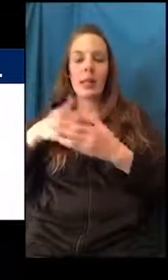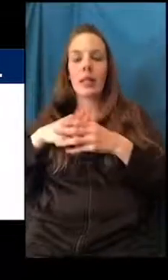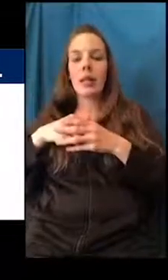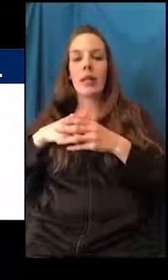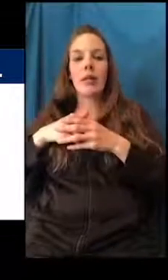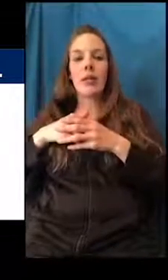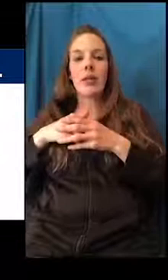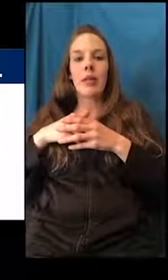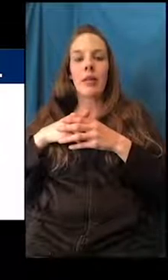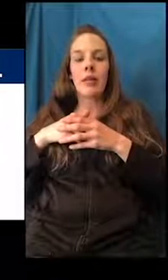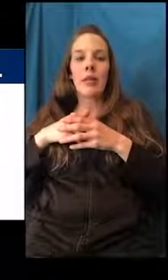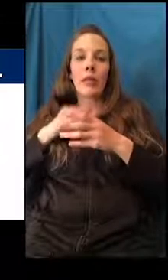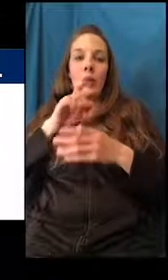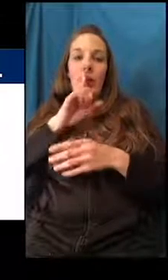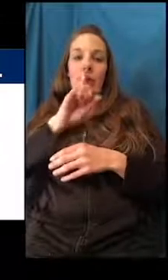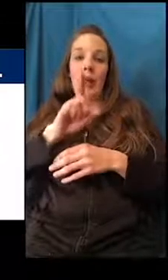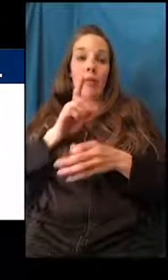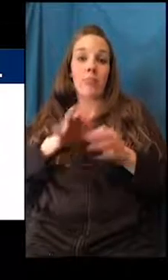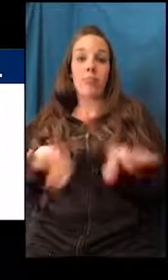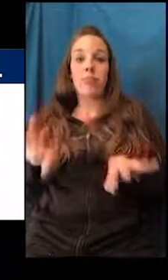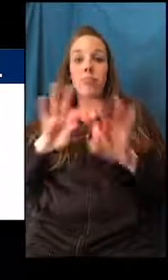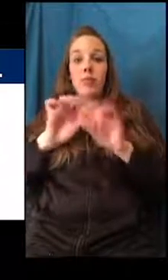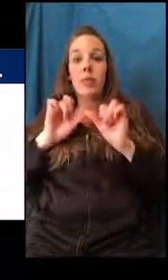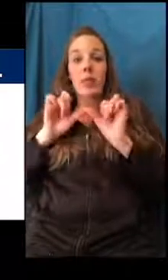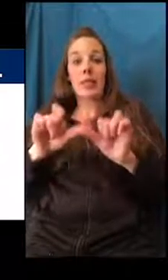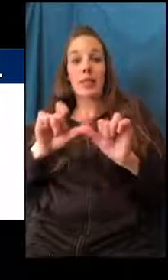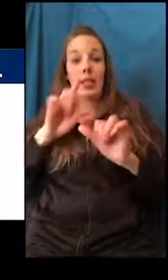incrementally, we're continuing to evaluate those